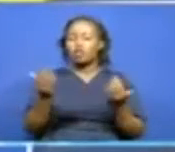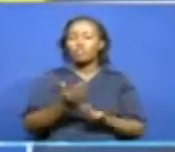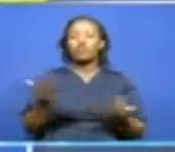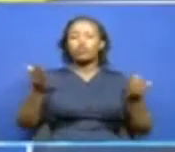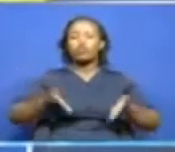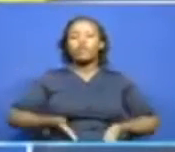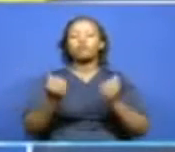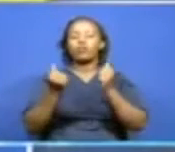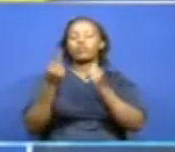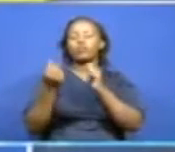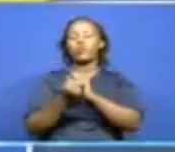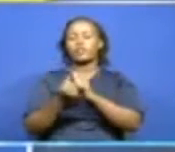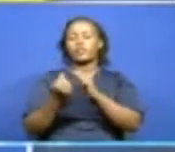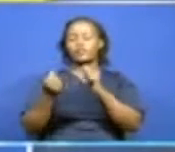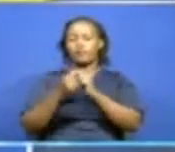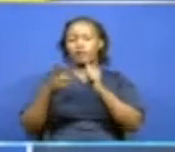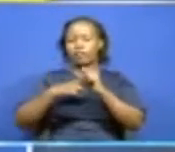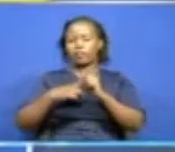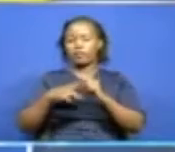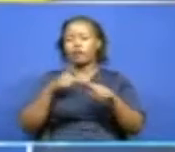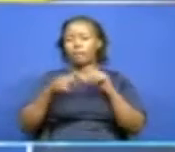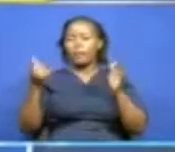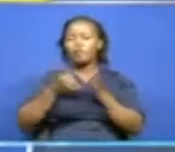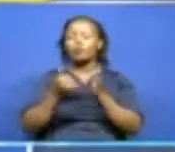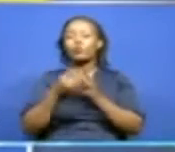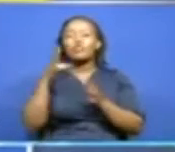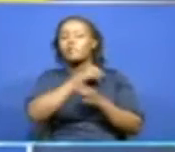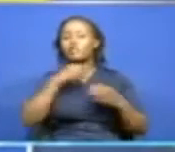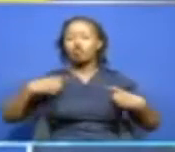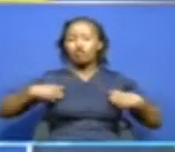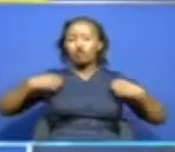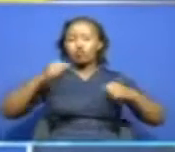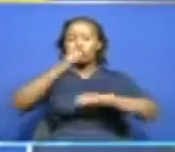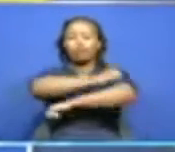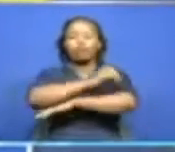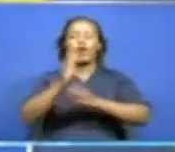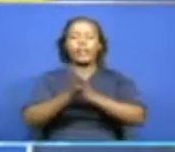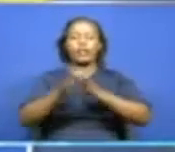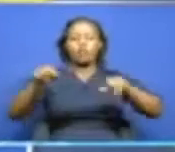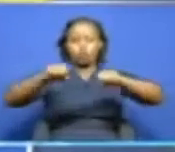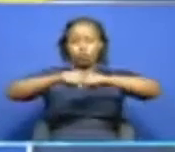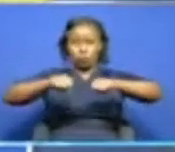on acquiring school necessities, including, among others, uniforms and pairs of shoes.